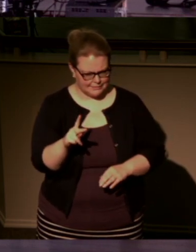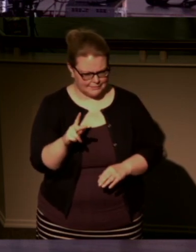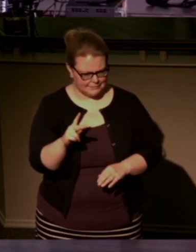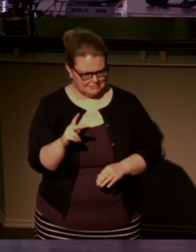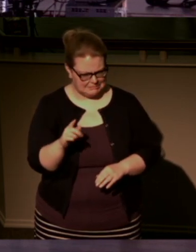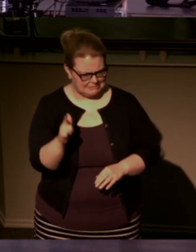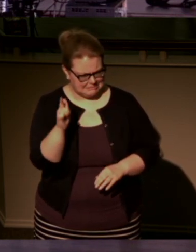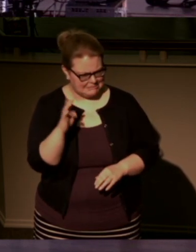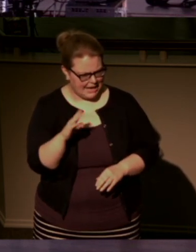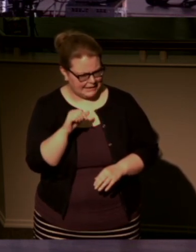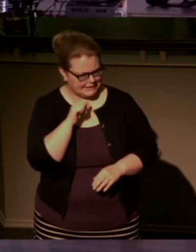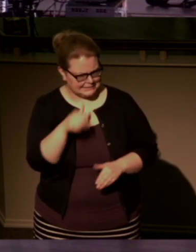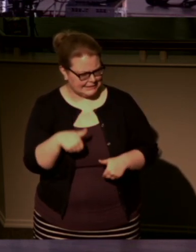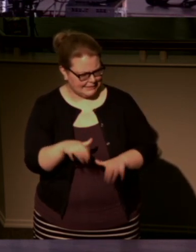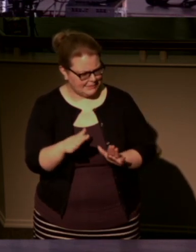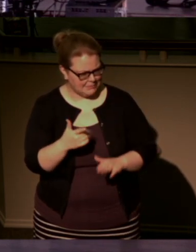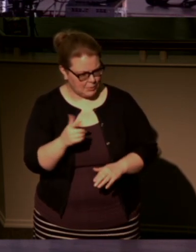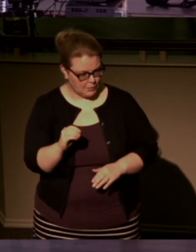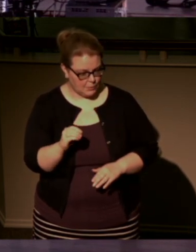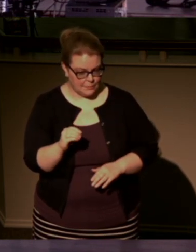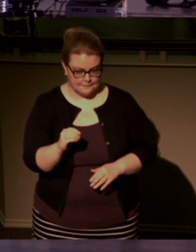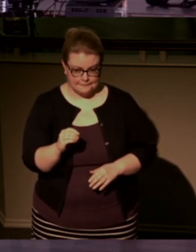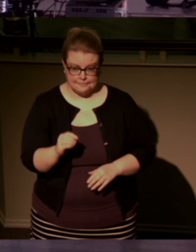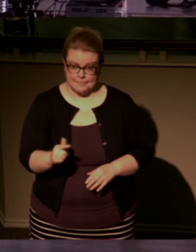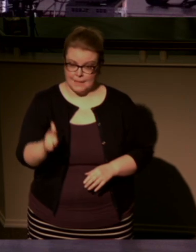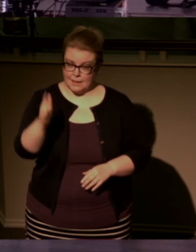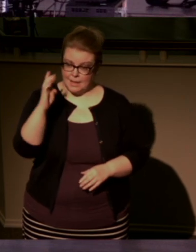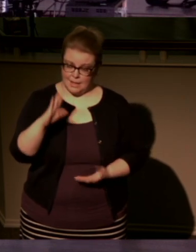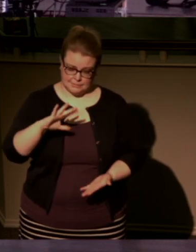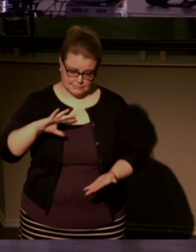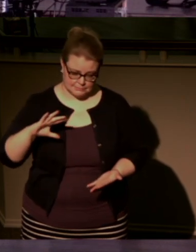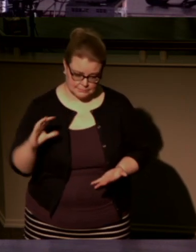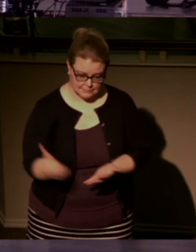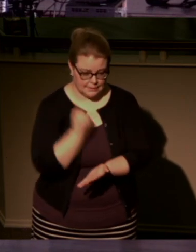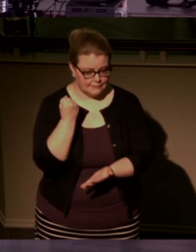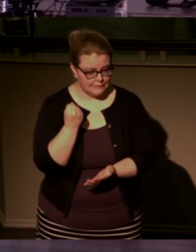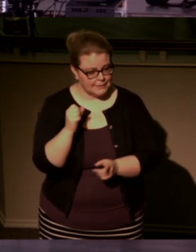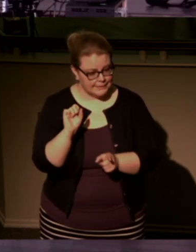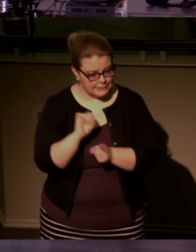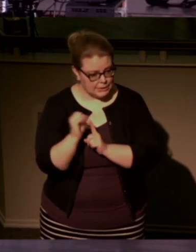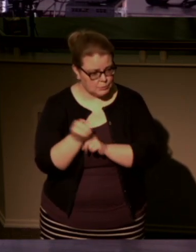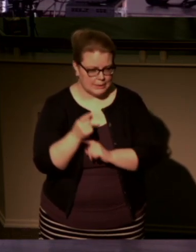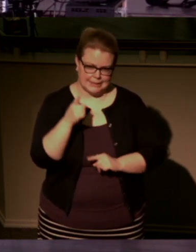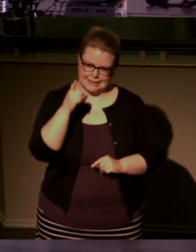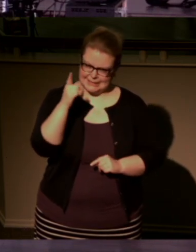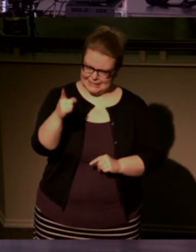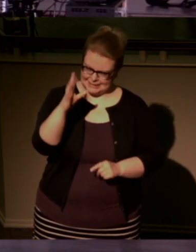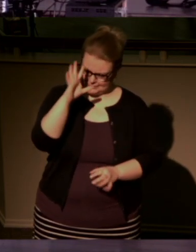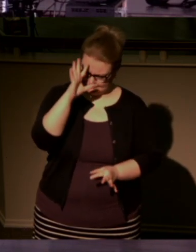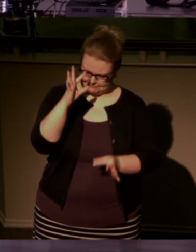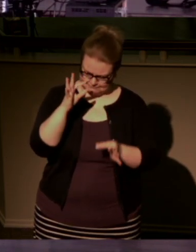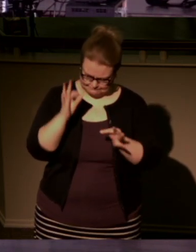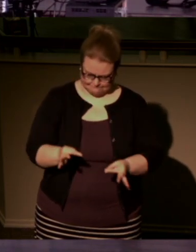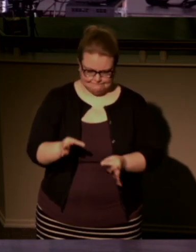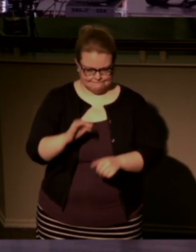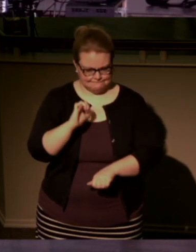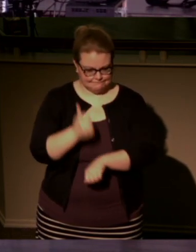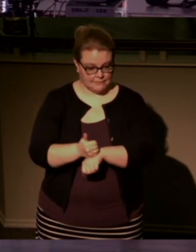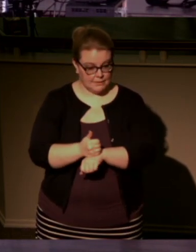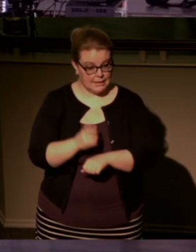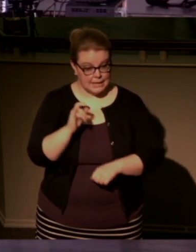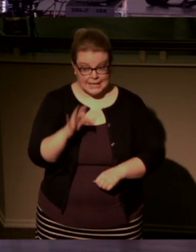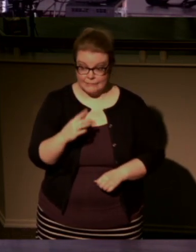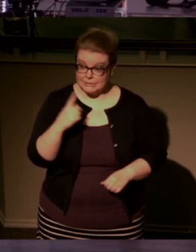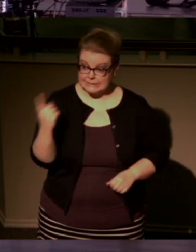God grabs hold of that situation, and he is determined that if anybody disciplines